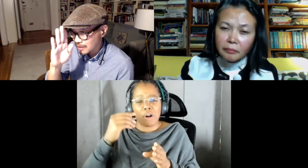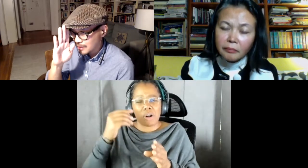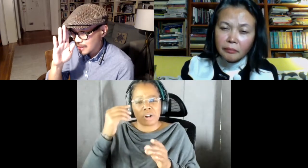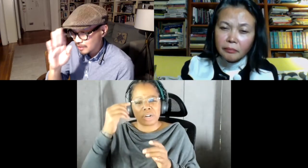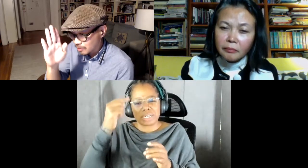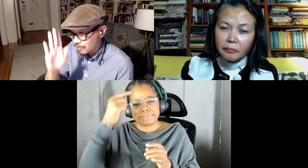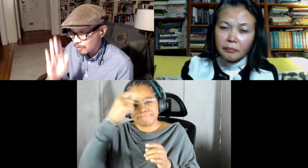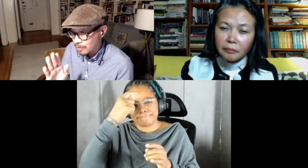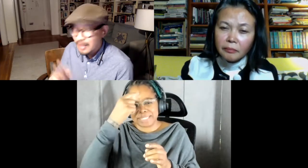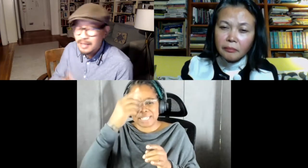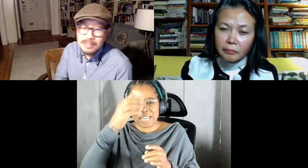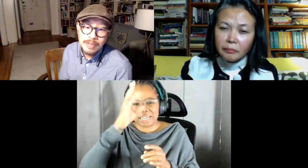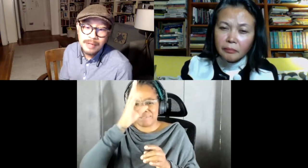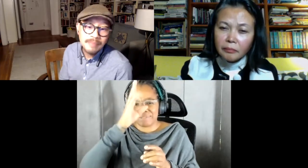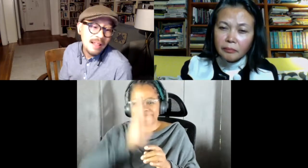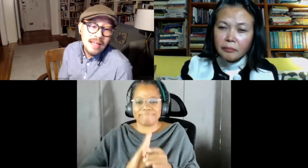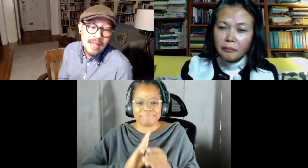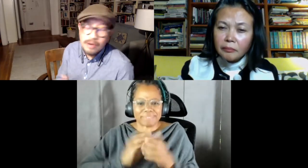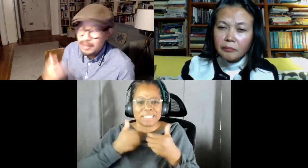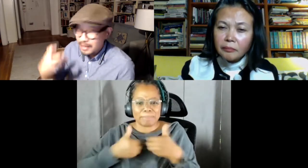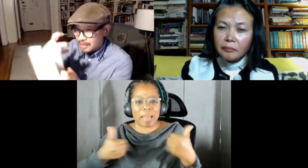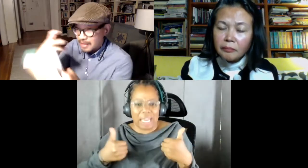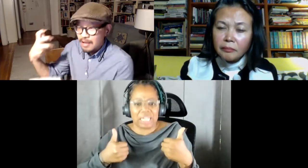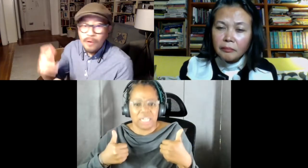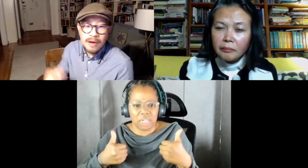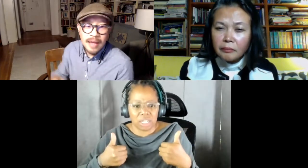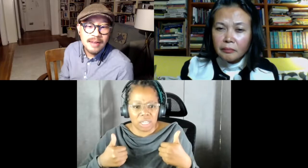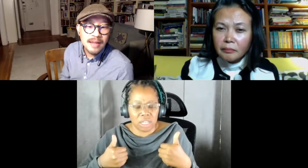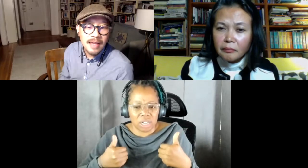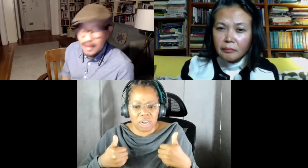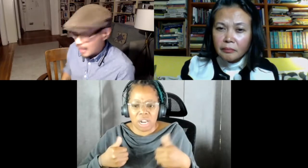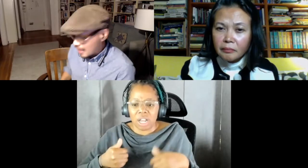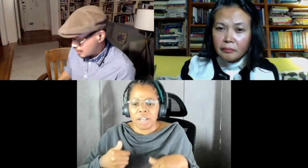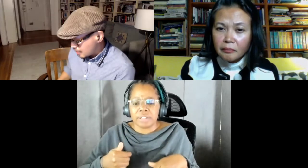it's correct to say, a little bit more split.